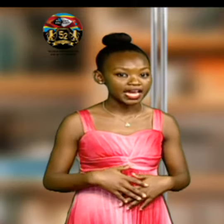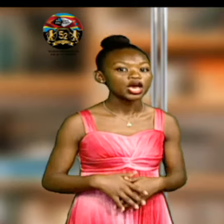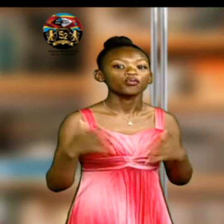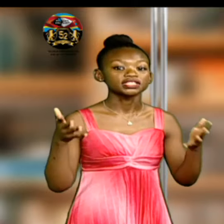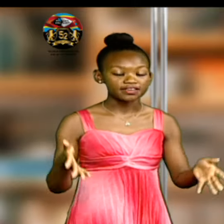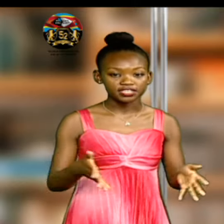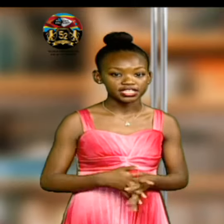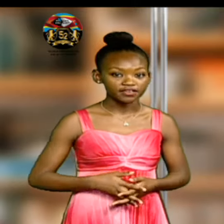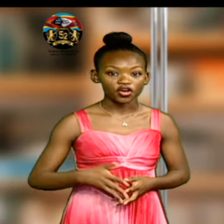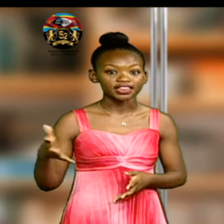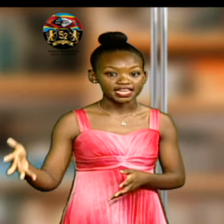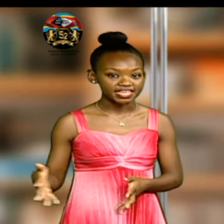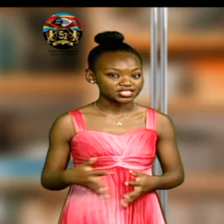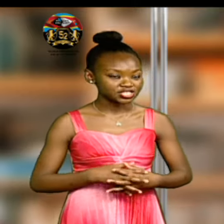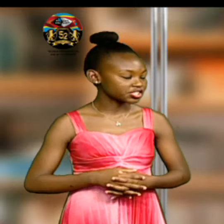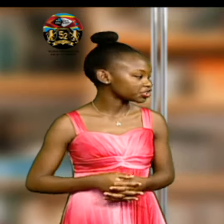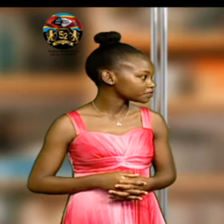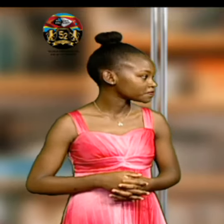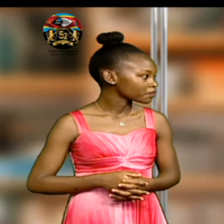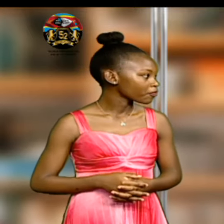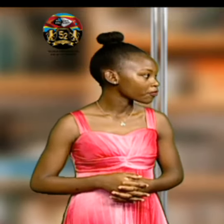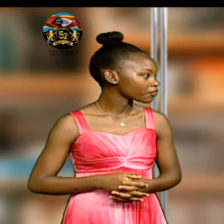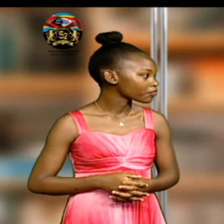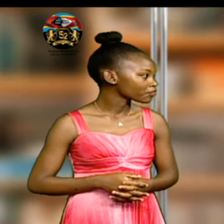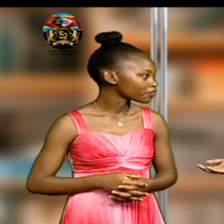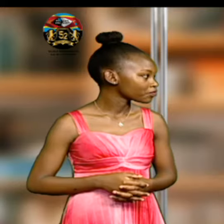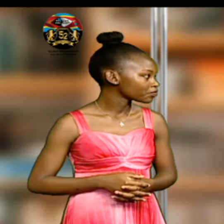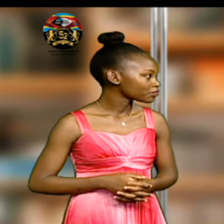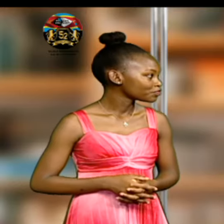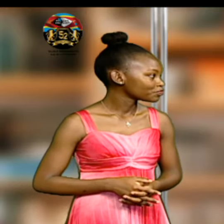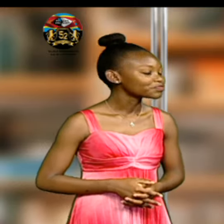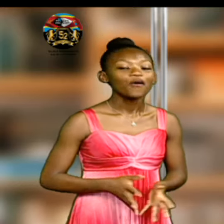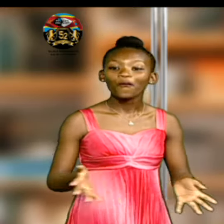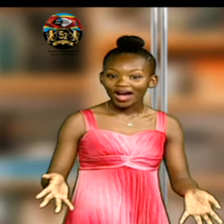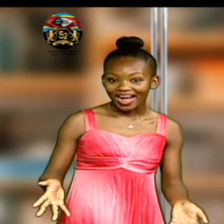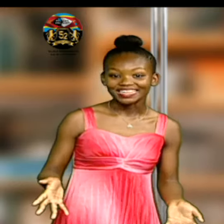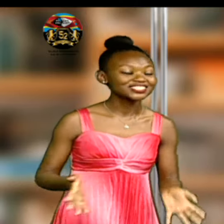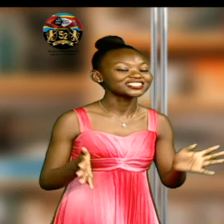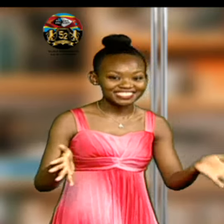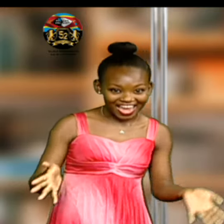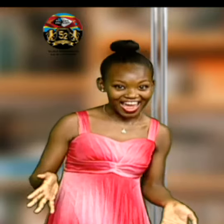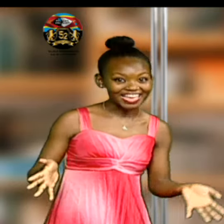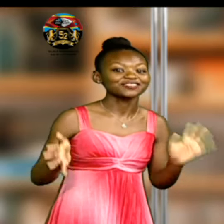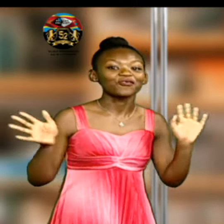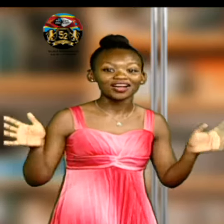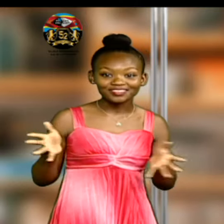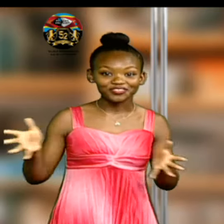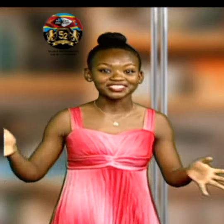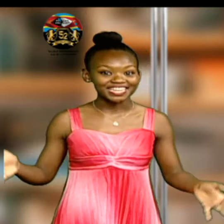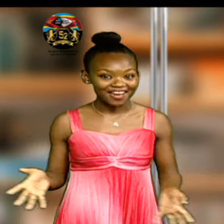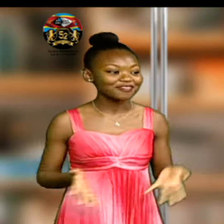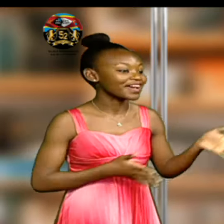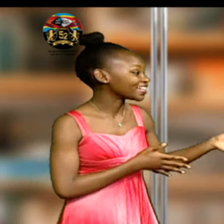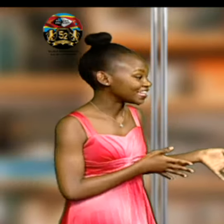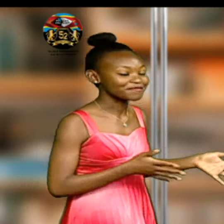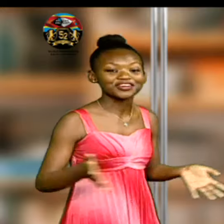same day, we'll definitely give you on the next session. All right. Tell them about my wonderful day. Wow, today is a wonderful